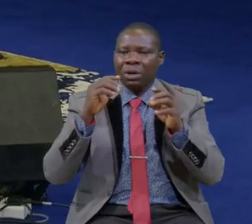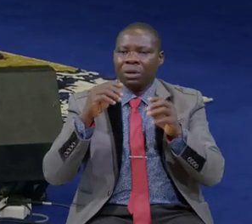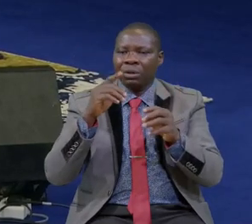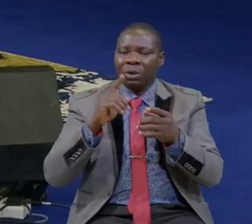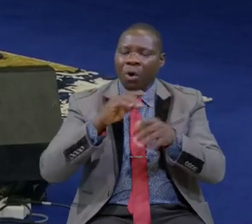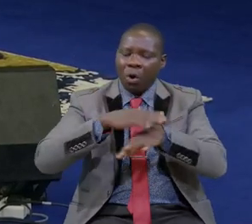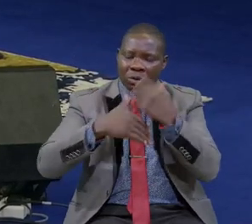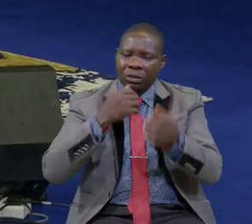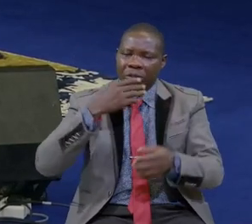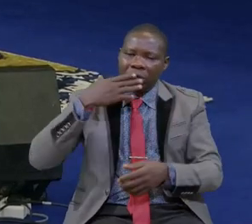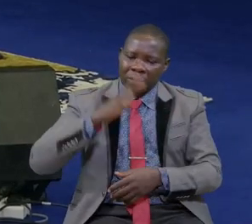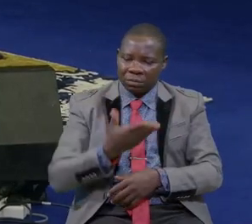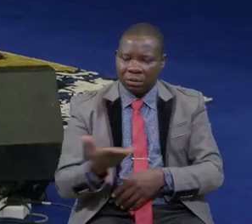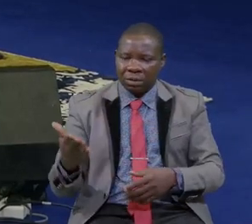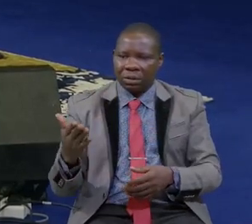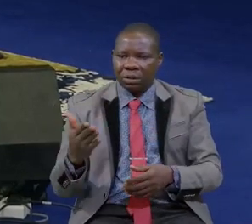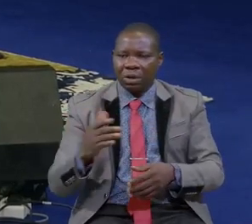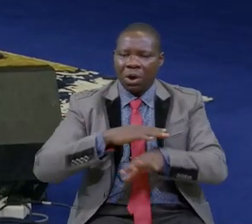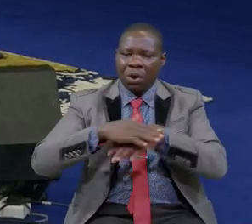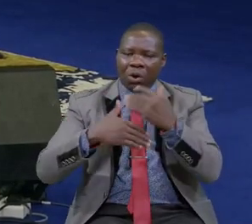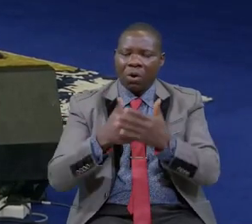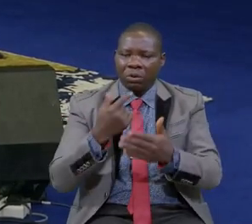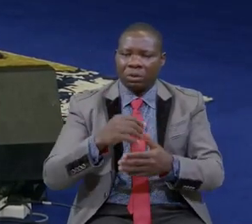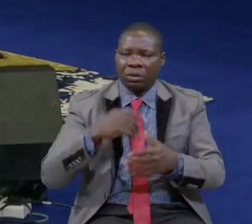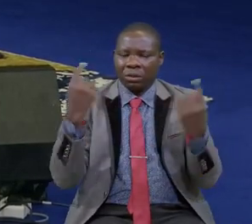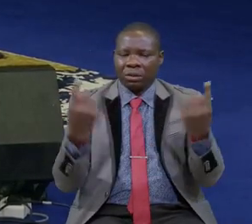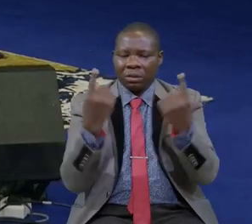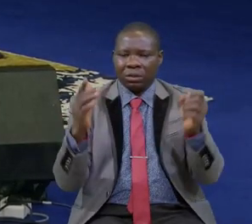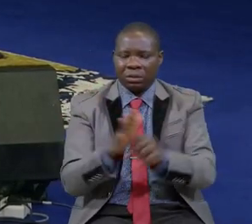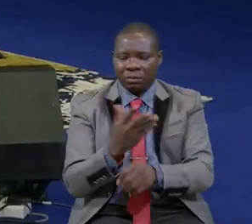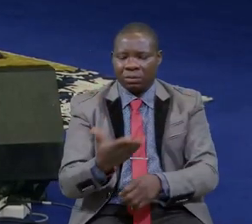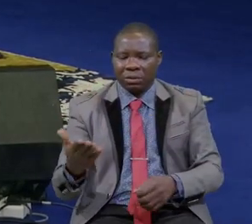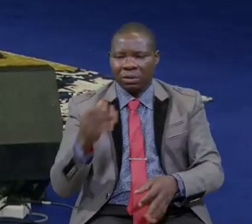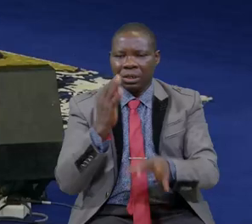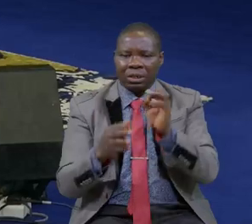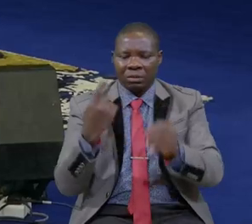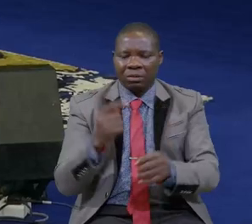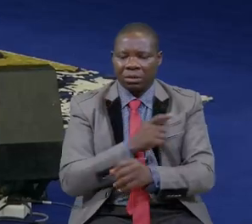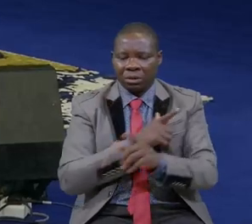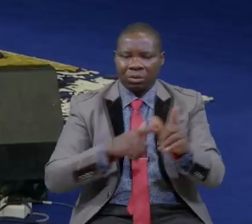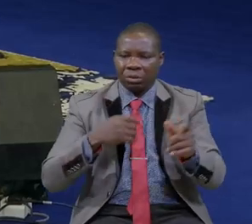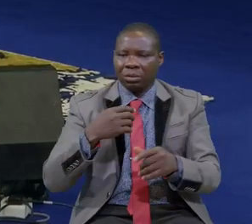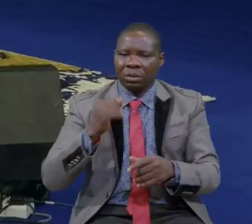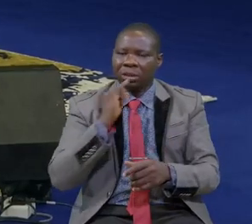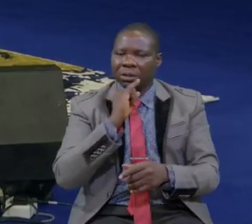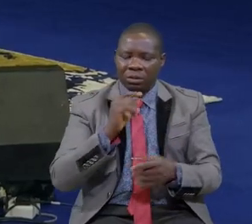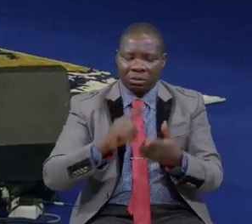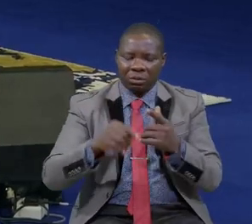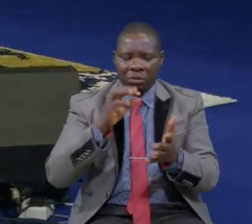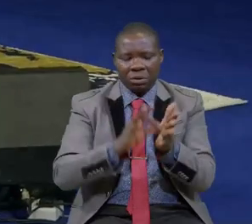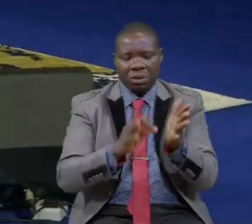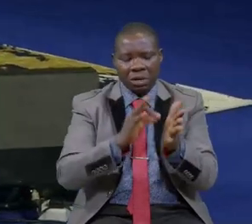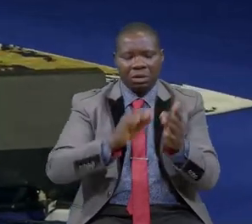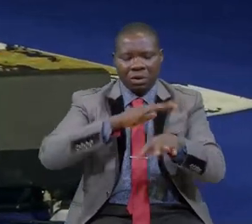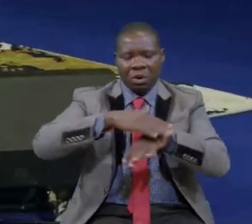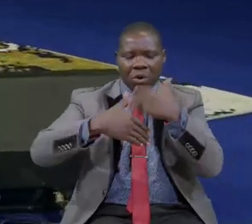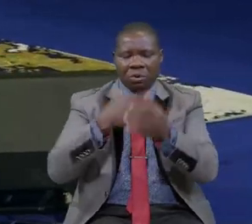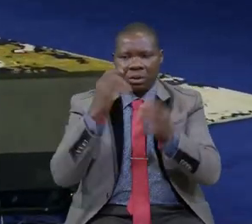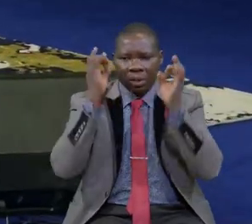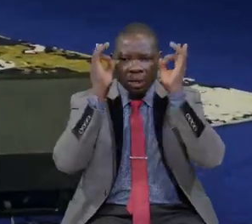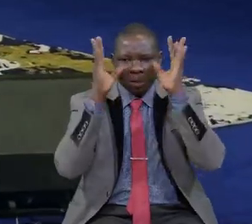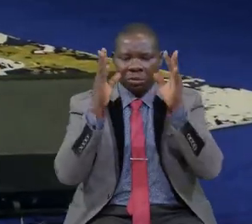things, all the sinful things. If the Lord, what will mark all the abominable things